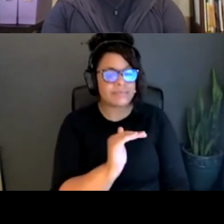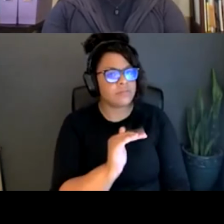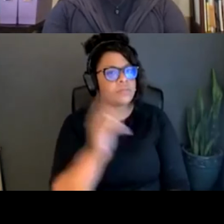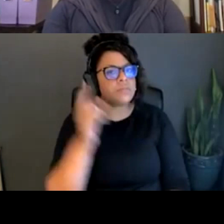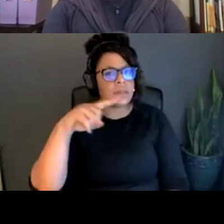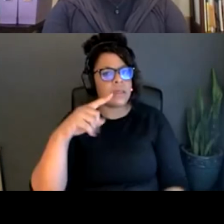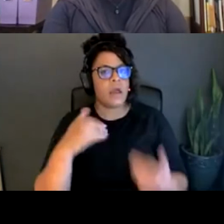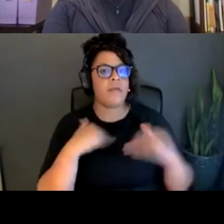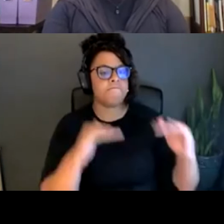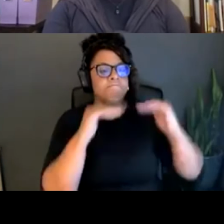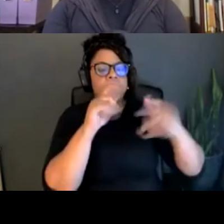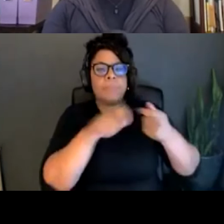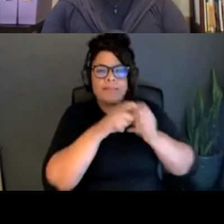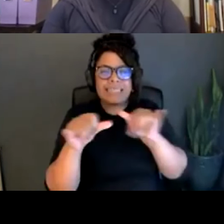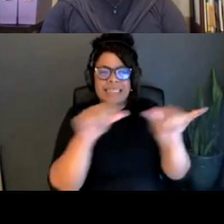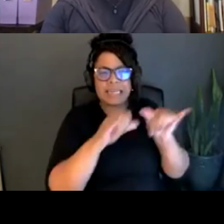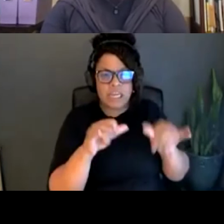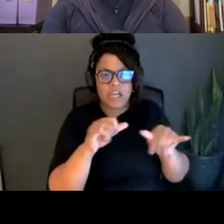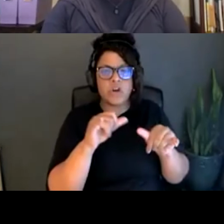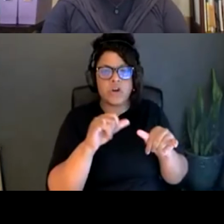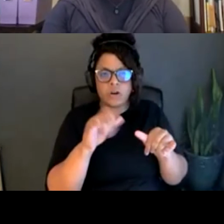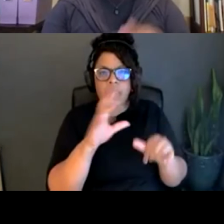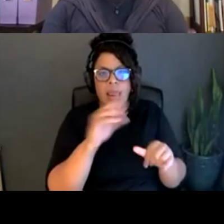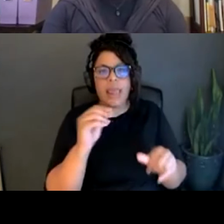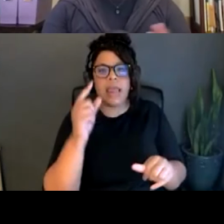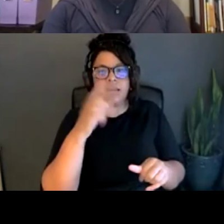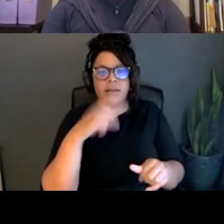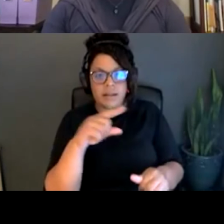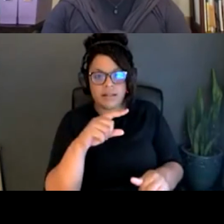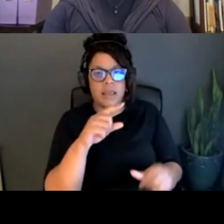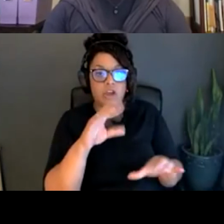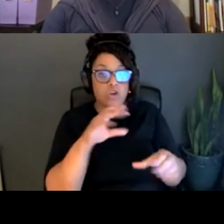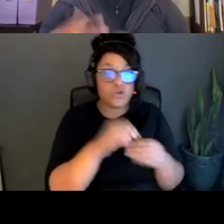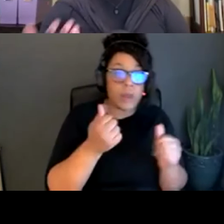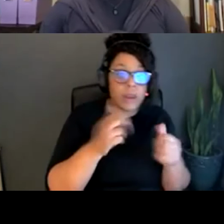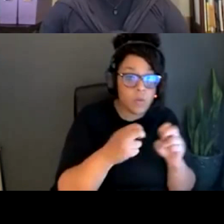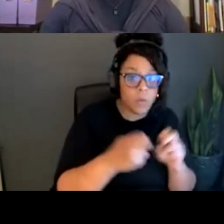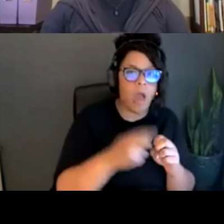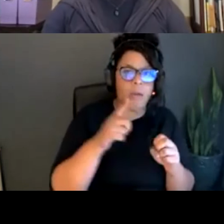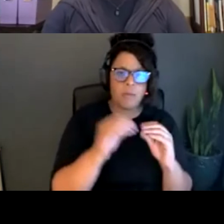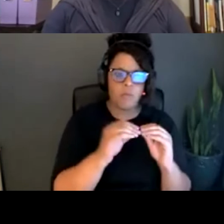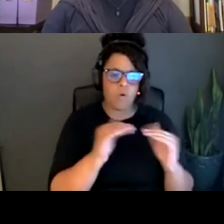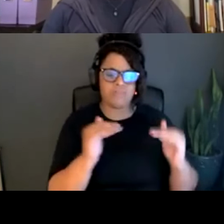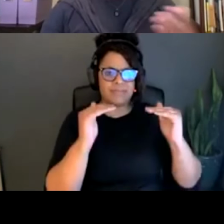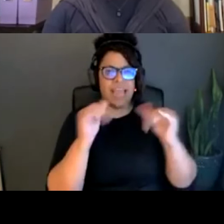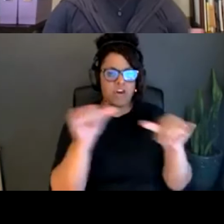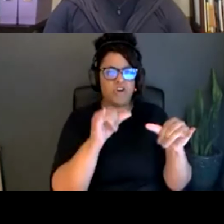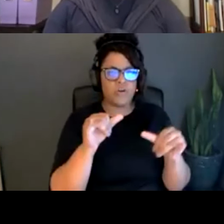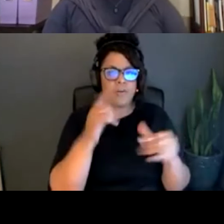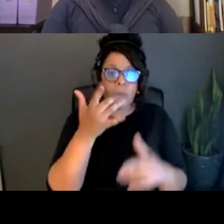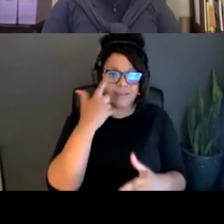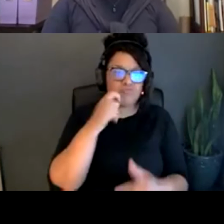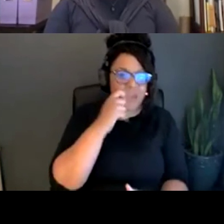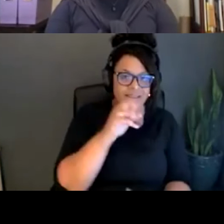particular standards and engaged in very problematic ways, in part because of race and also gender. So